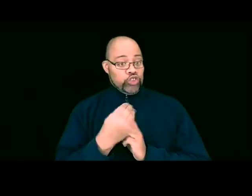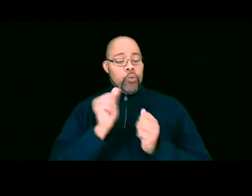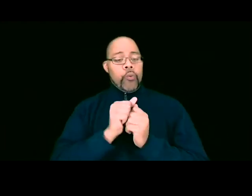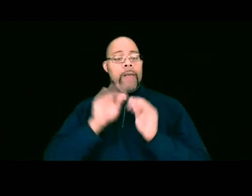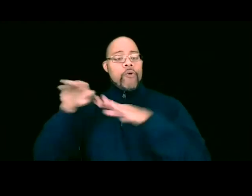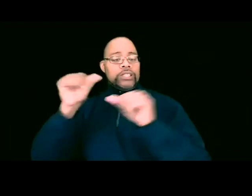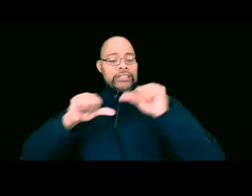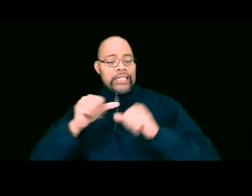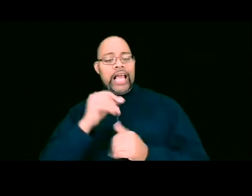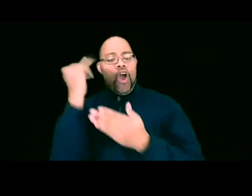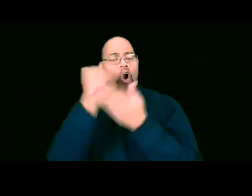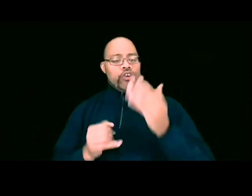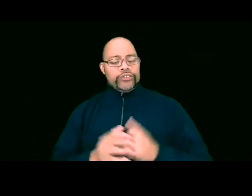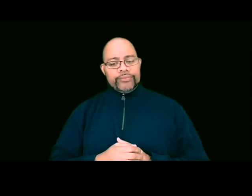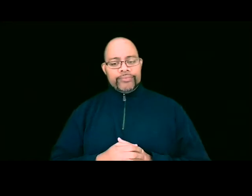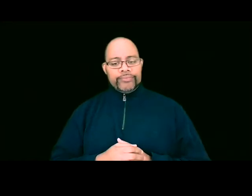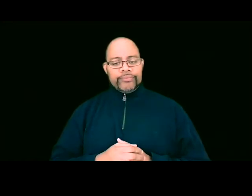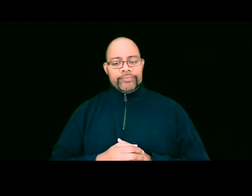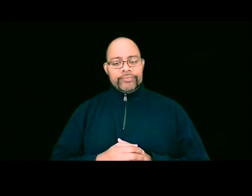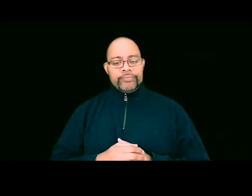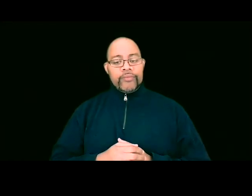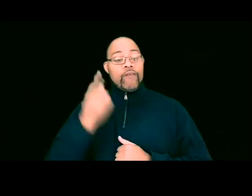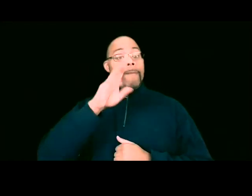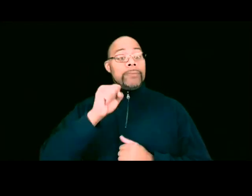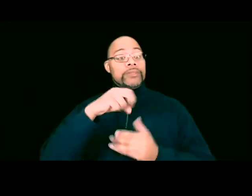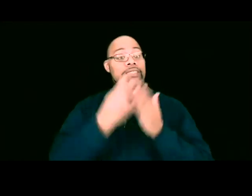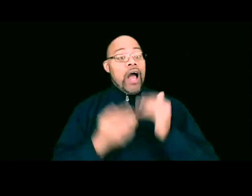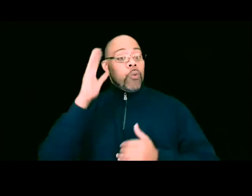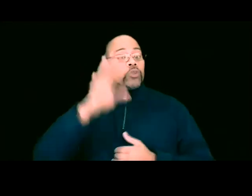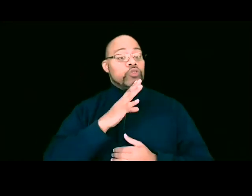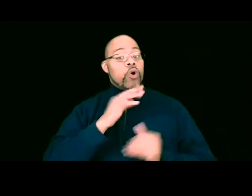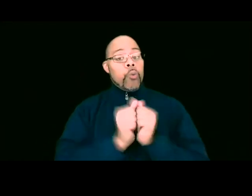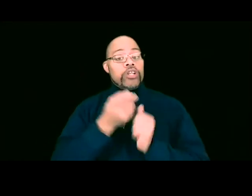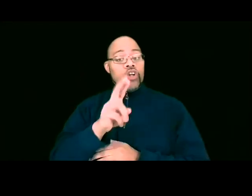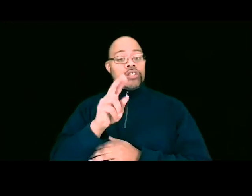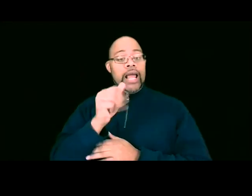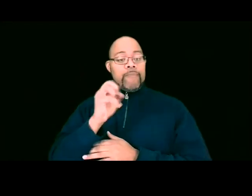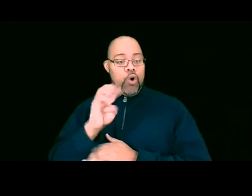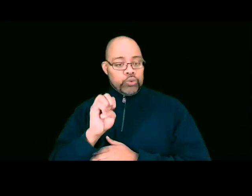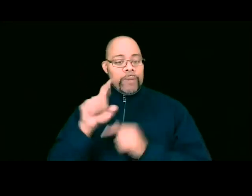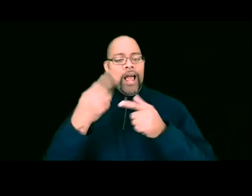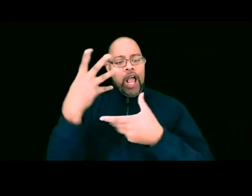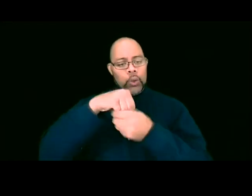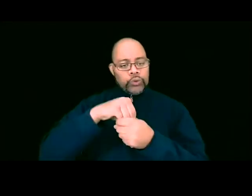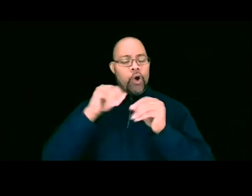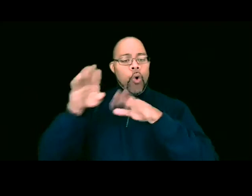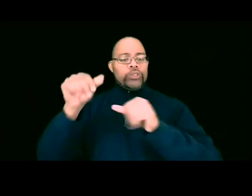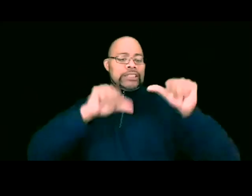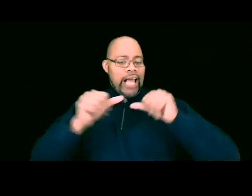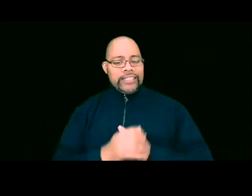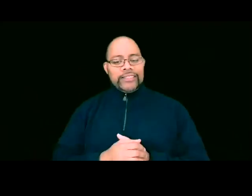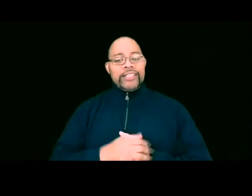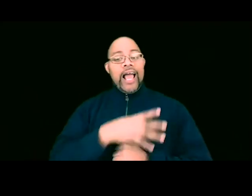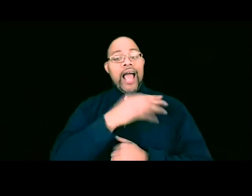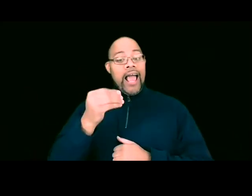science and art. For our BIMS Dives, we're going to be talking with Dr. Ambrose about inclusion in ocean sciences.